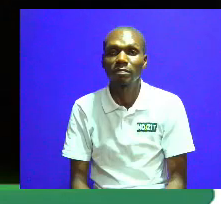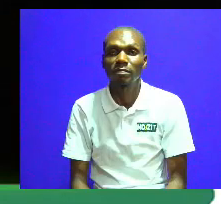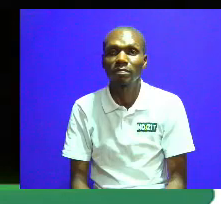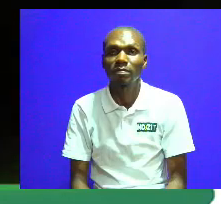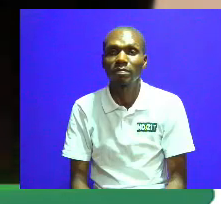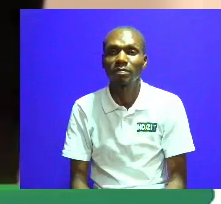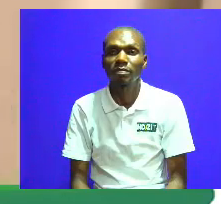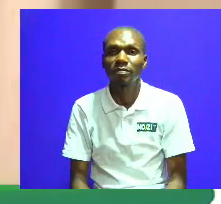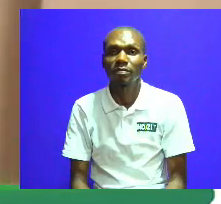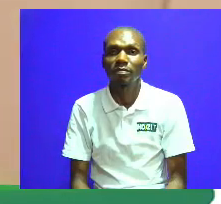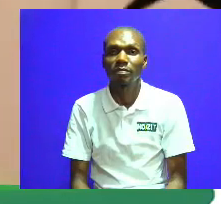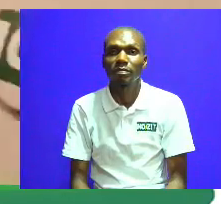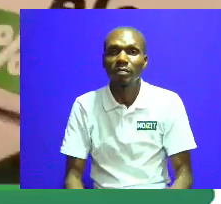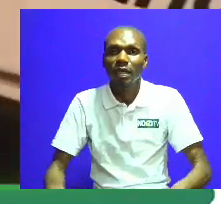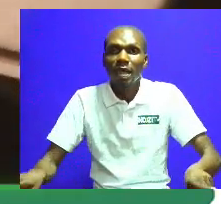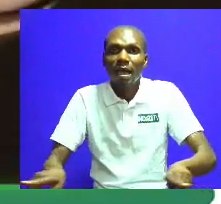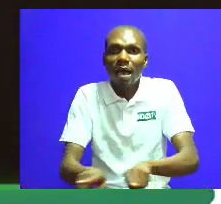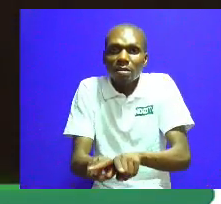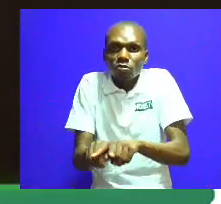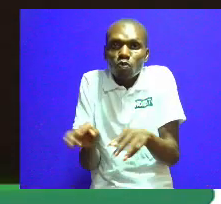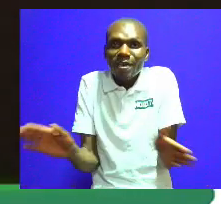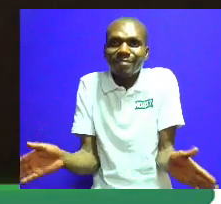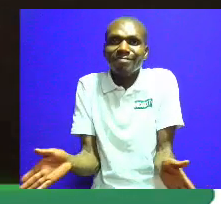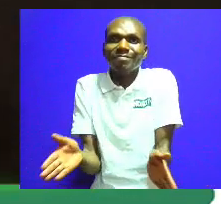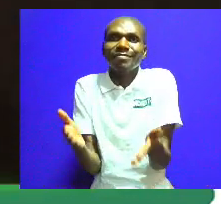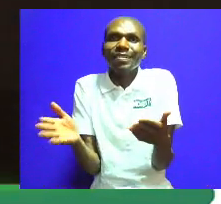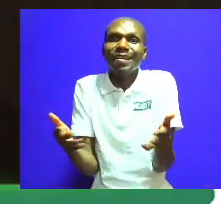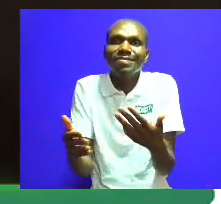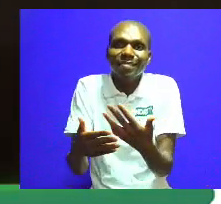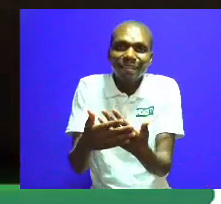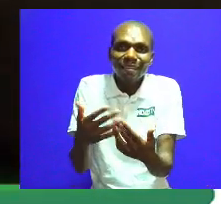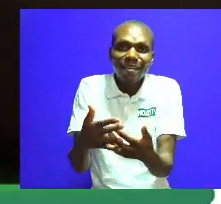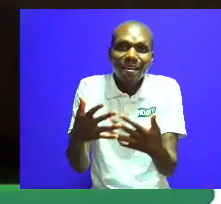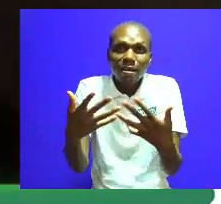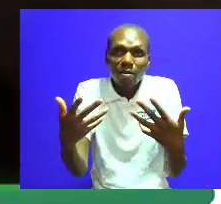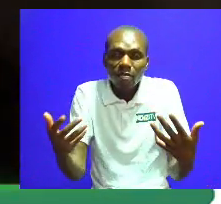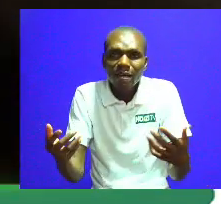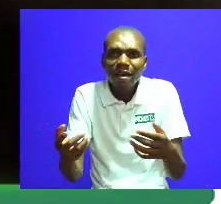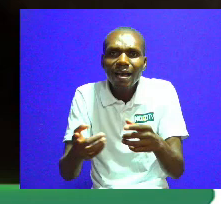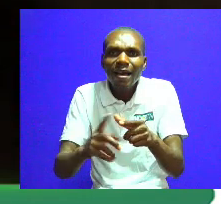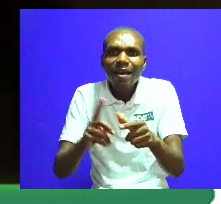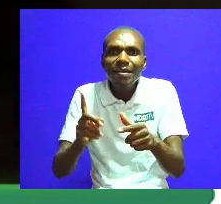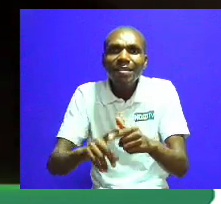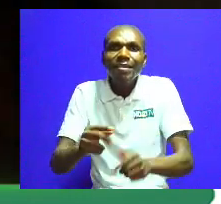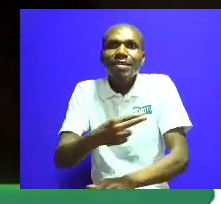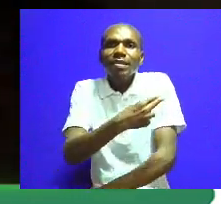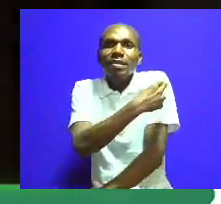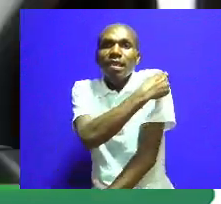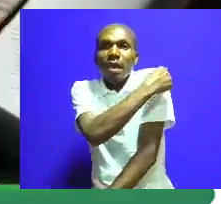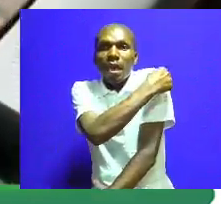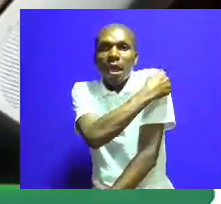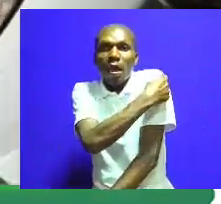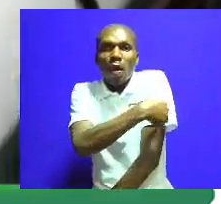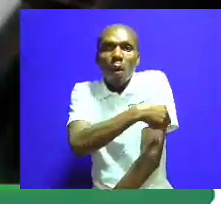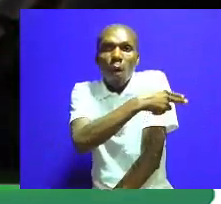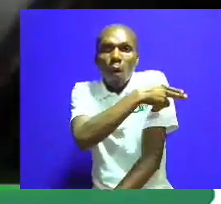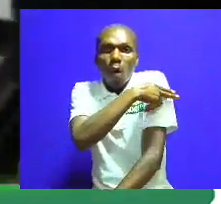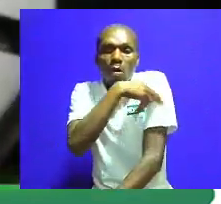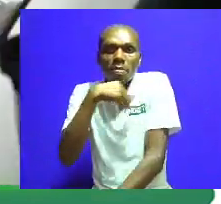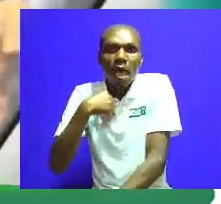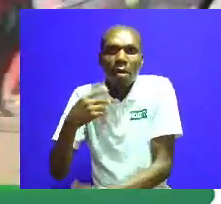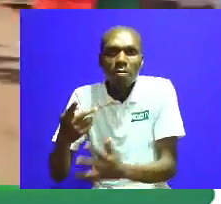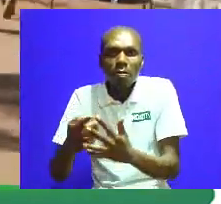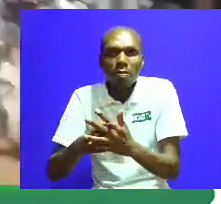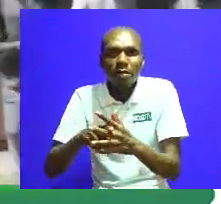Una enchira aya moyogo segeta oborendi bw'ebintu bitontoka naine nigo enya gitari ya Aga Khan baba